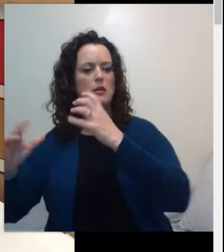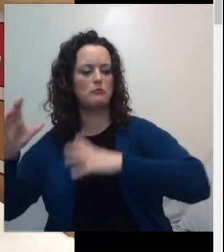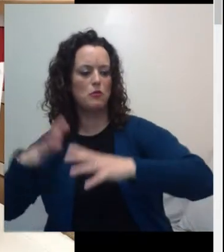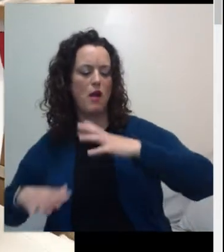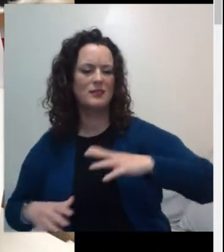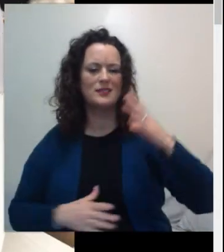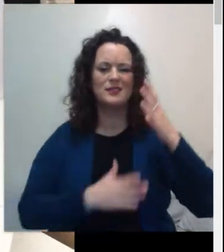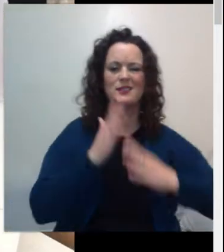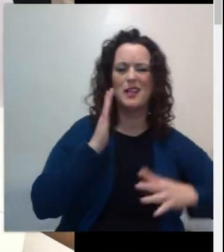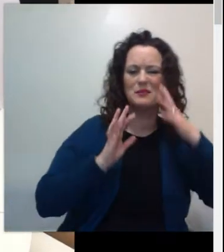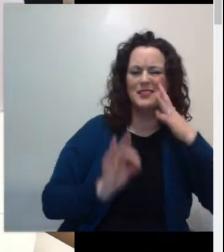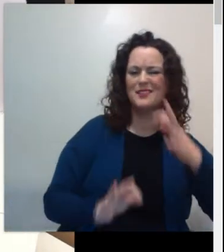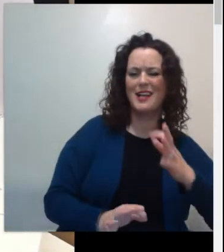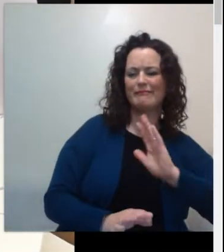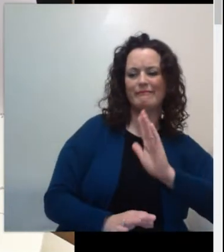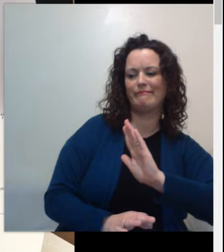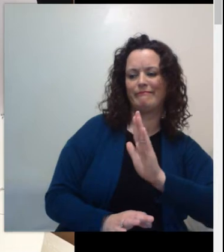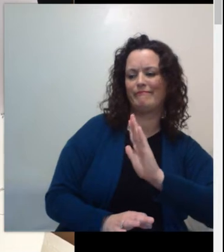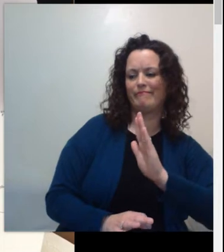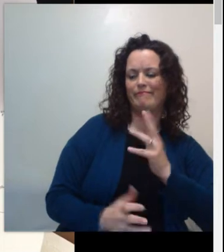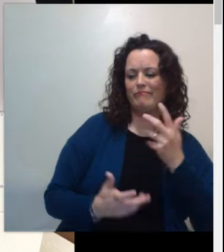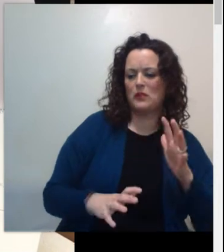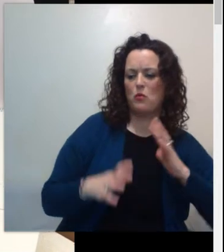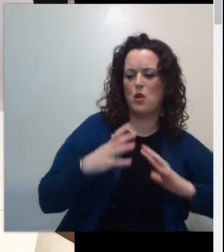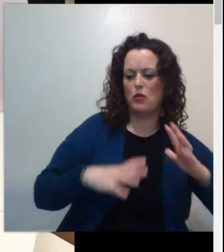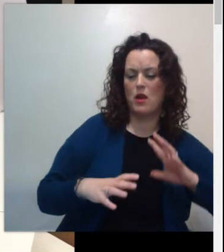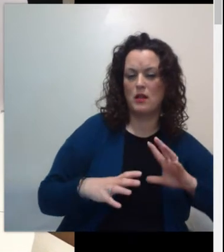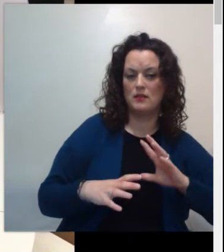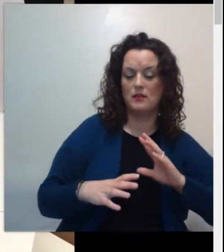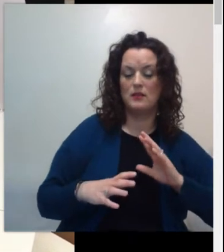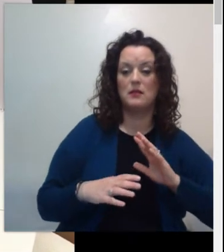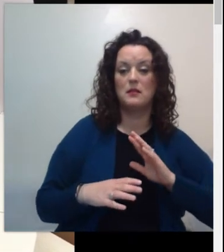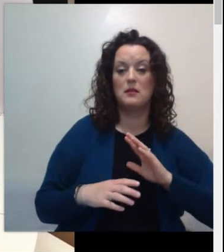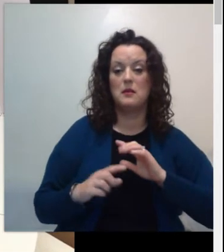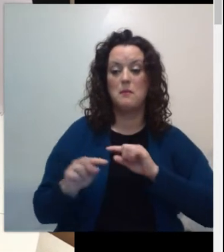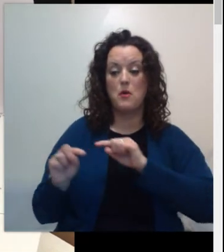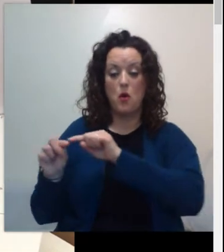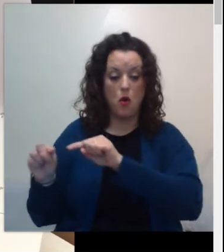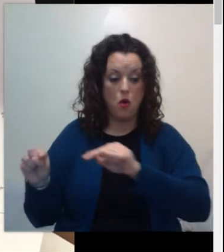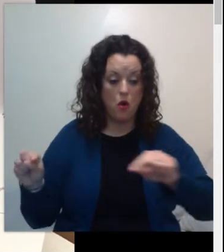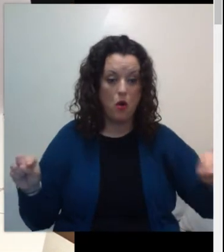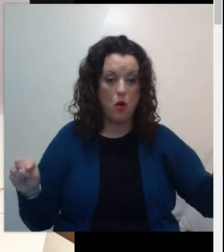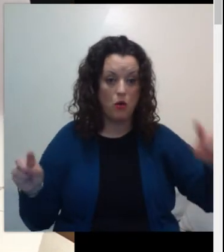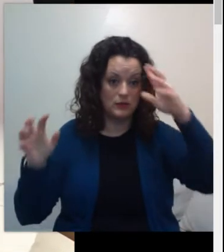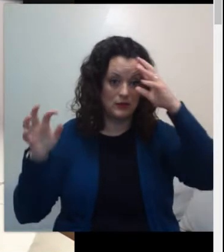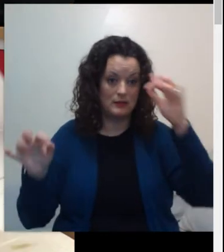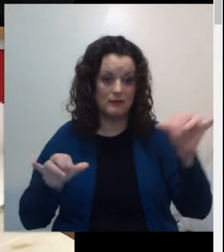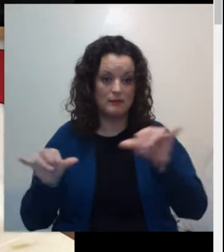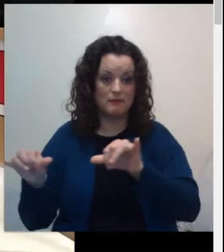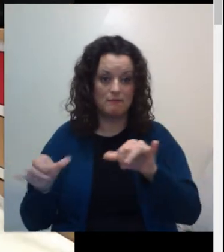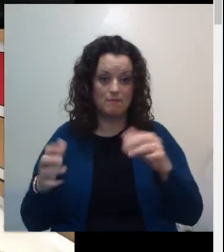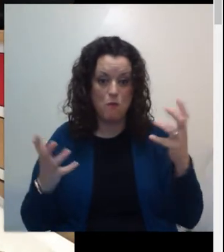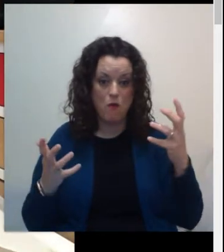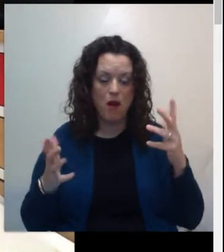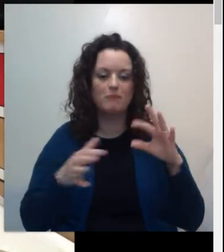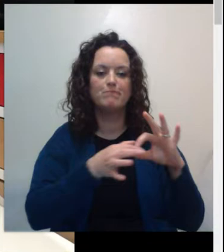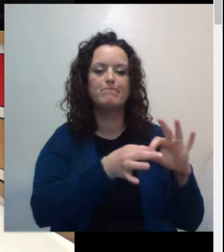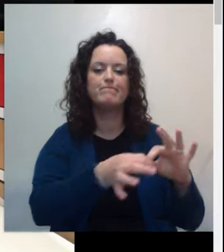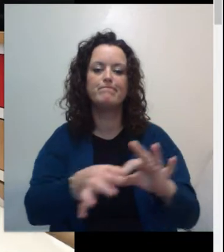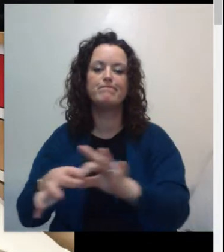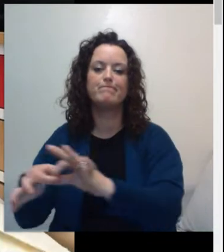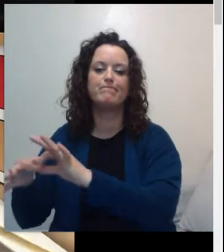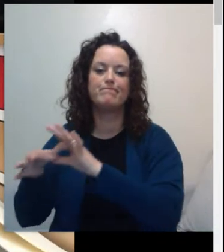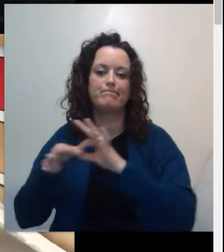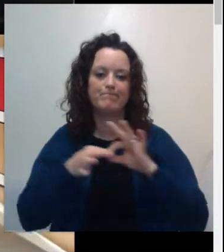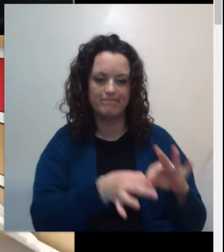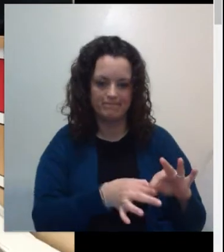don't, because it's just not their thing, right? But they all decide to get along. And then years